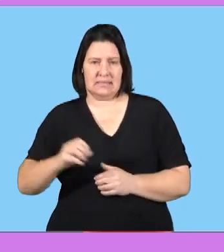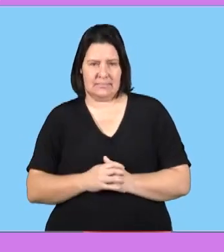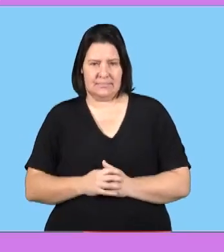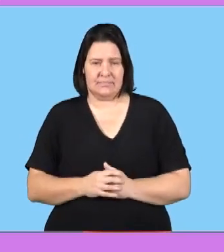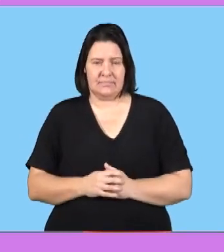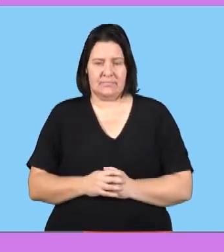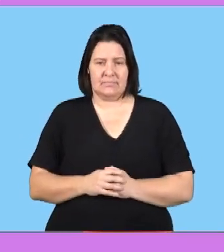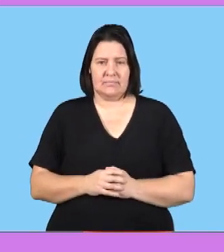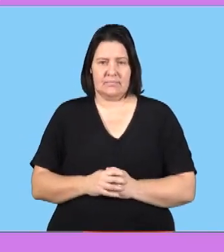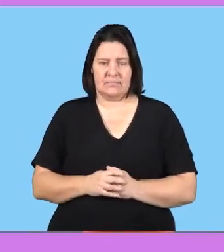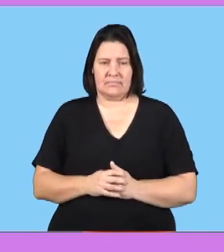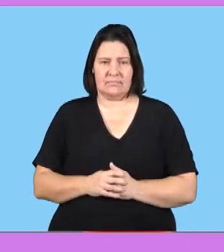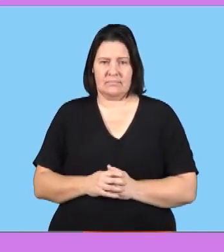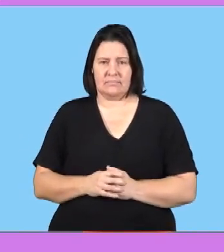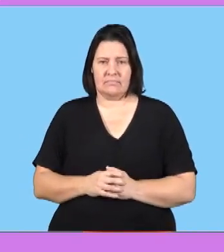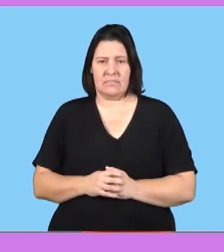rand.